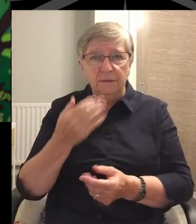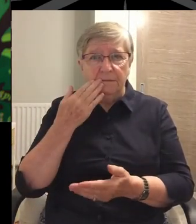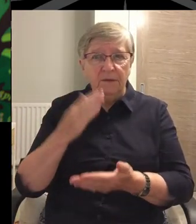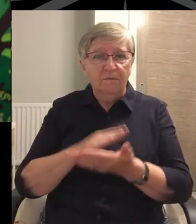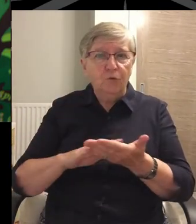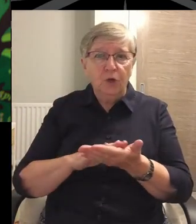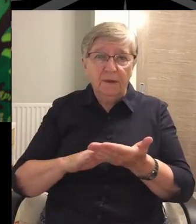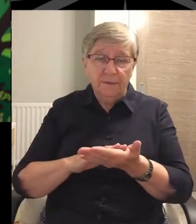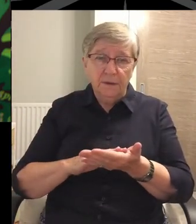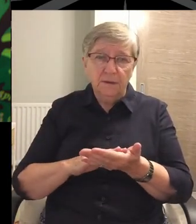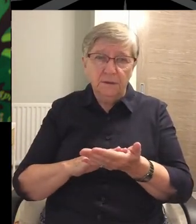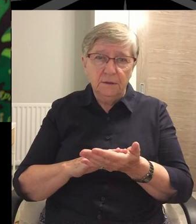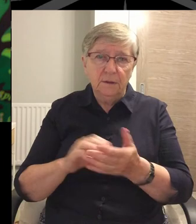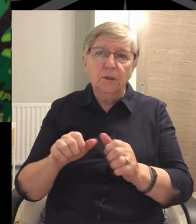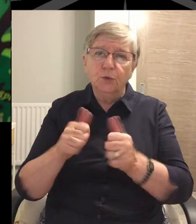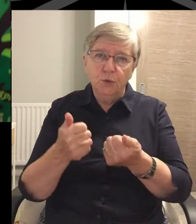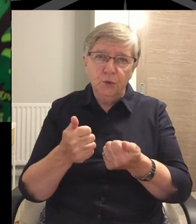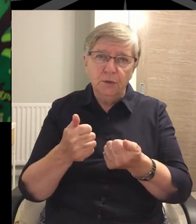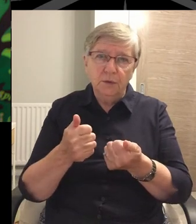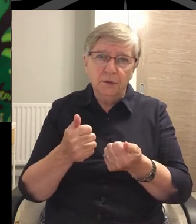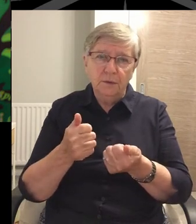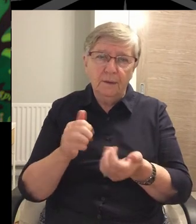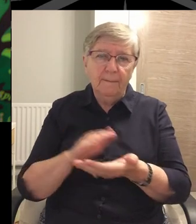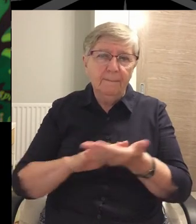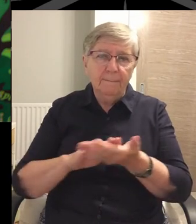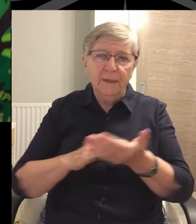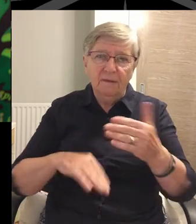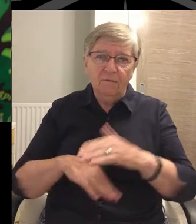that forgiveness is meaningful